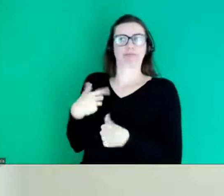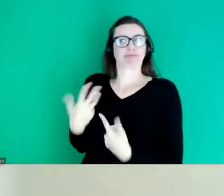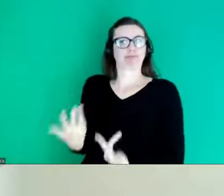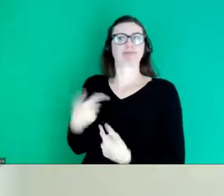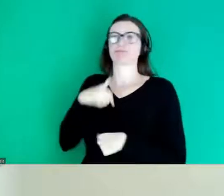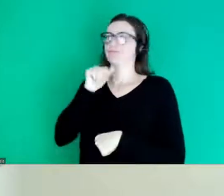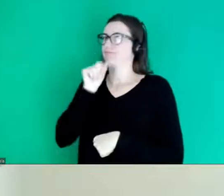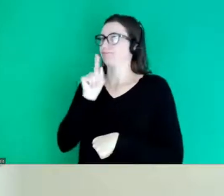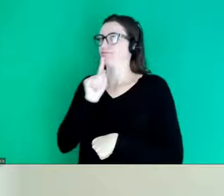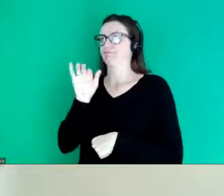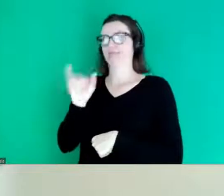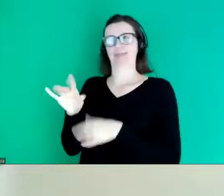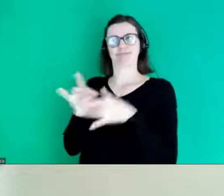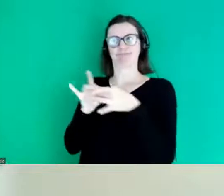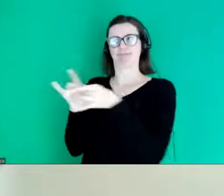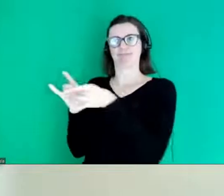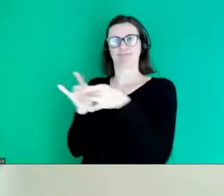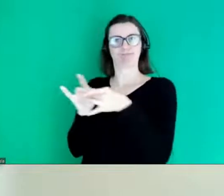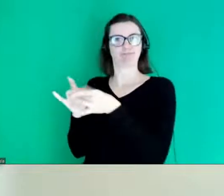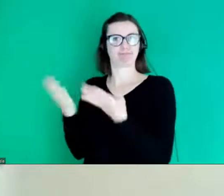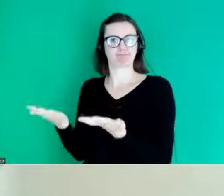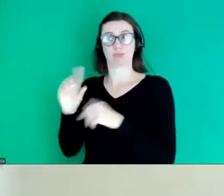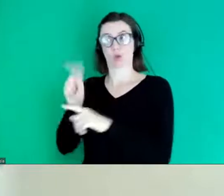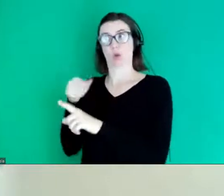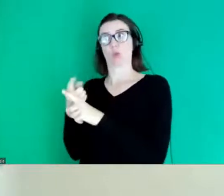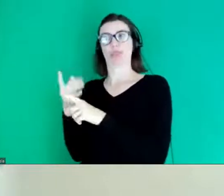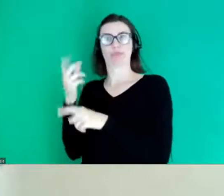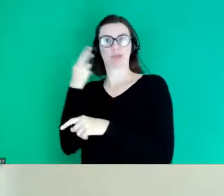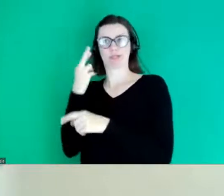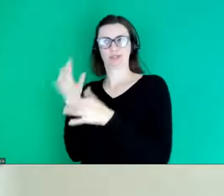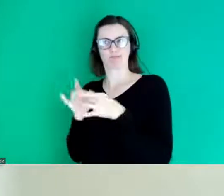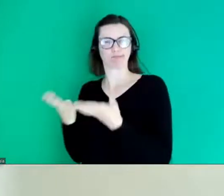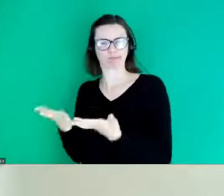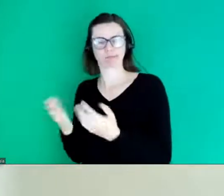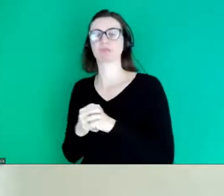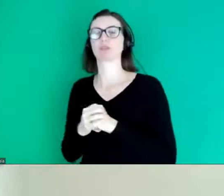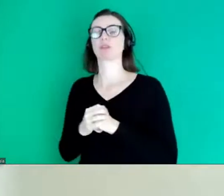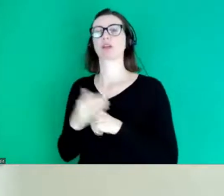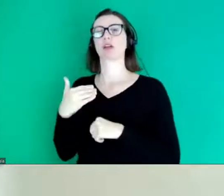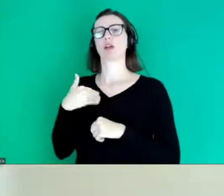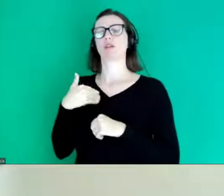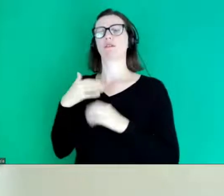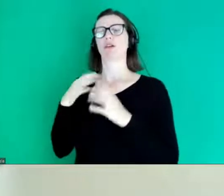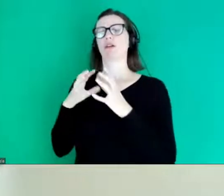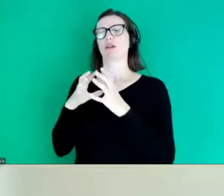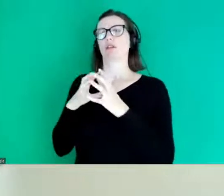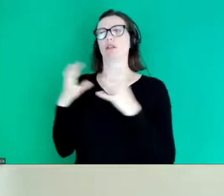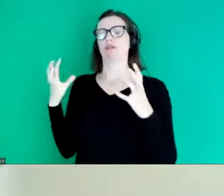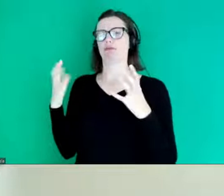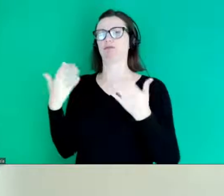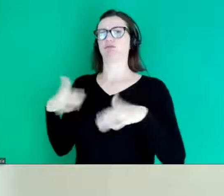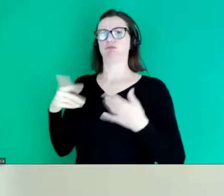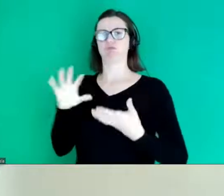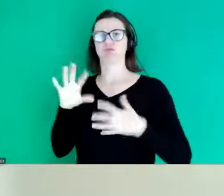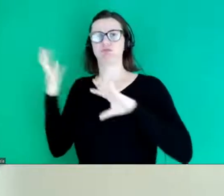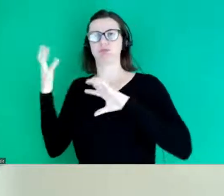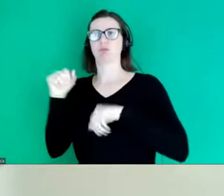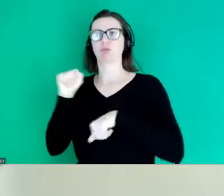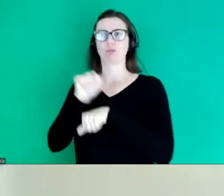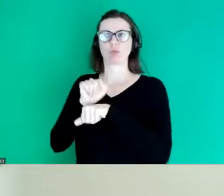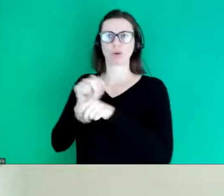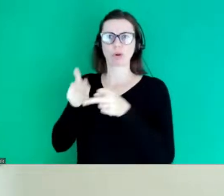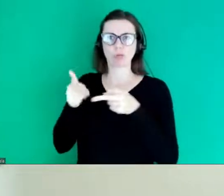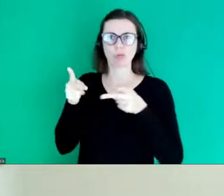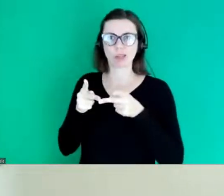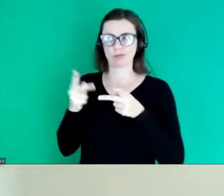that's the entire reason. There are a lot of huge disruptions in workplace